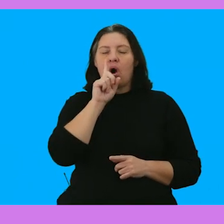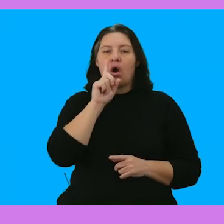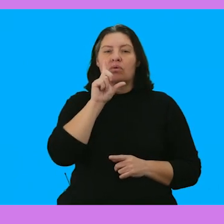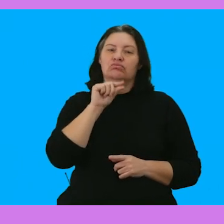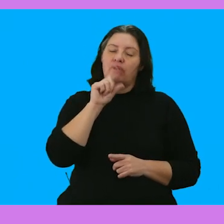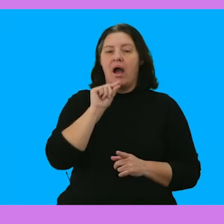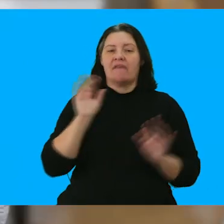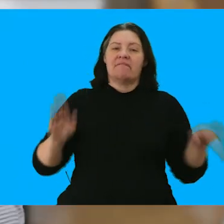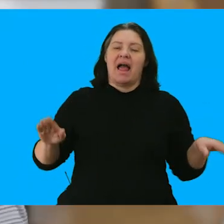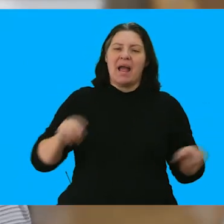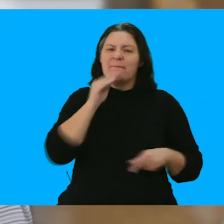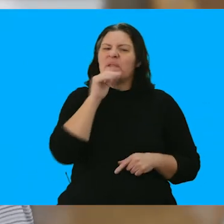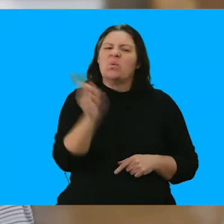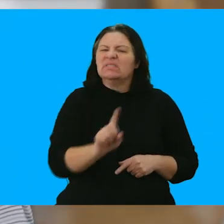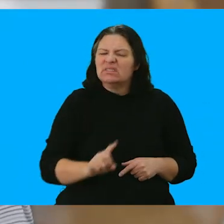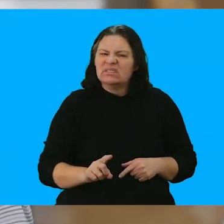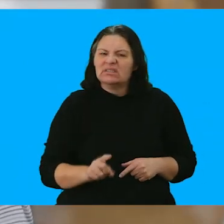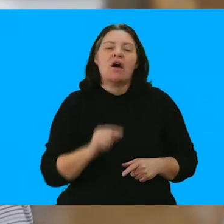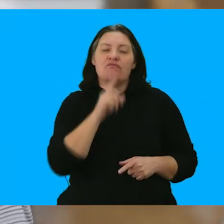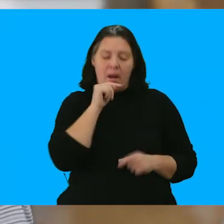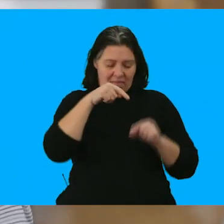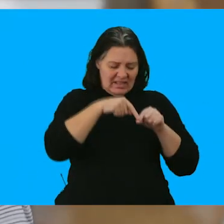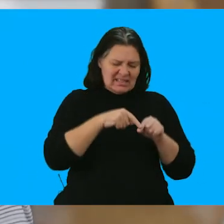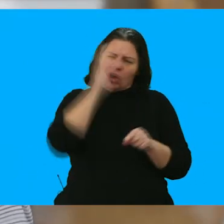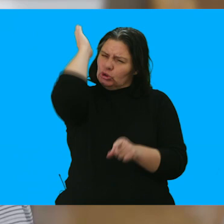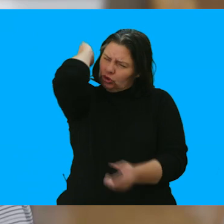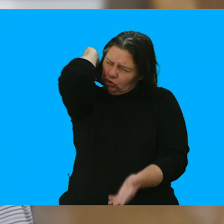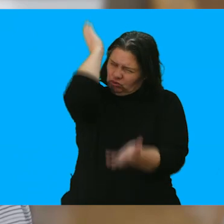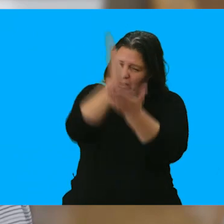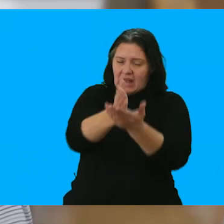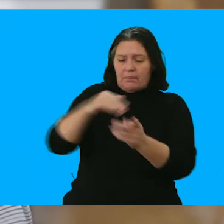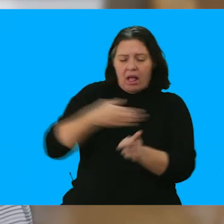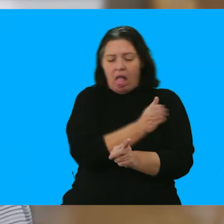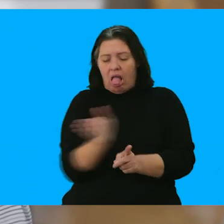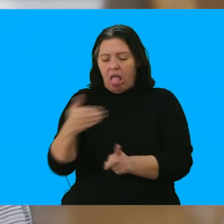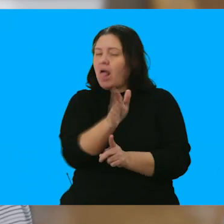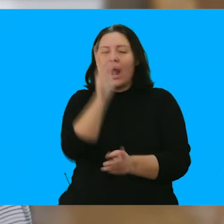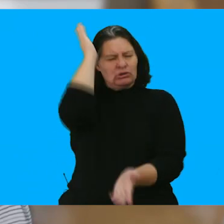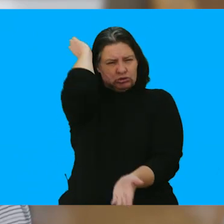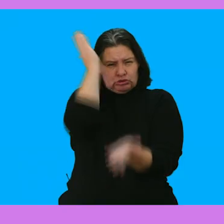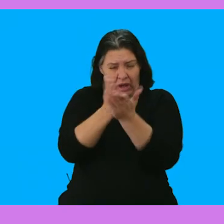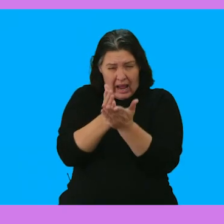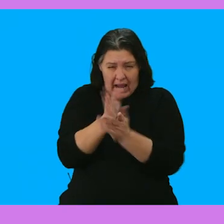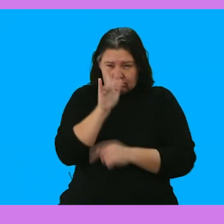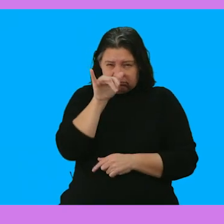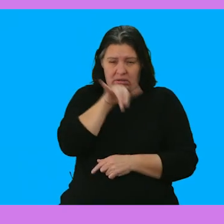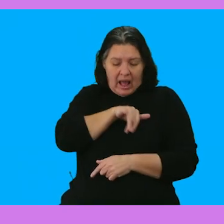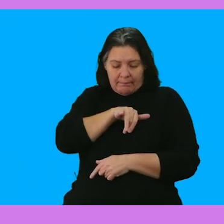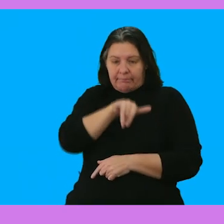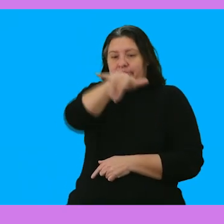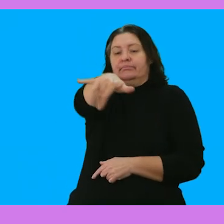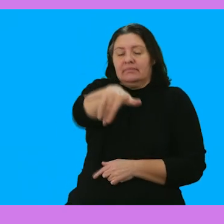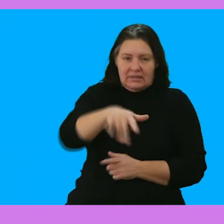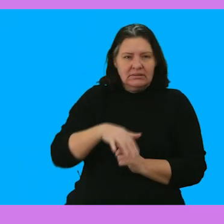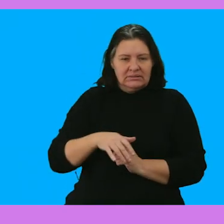say as the crow flies? From the one point straight to the other point, like in this case. Okay, it's